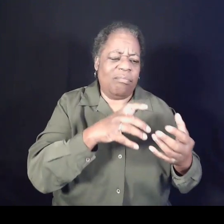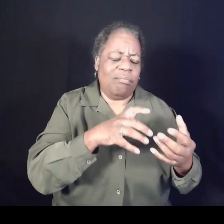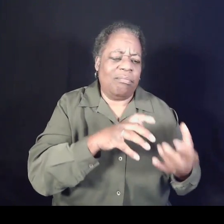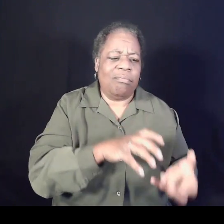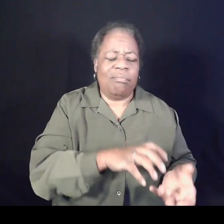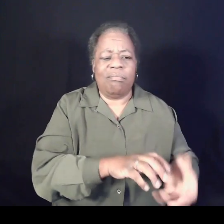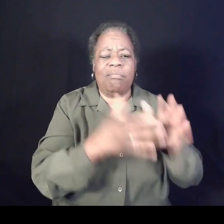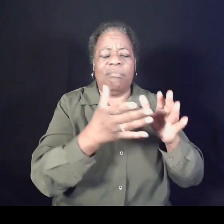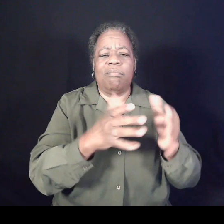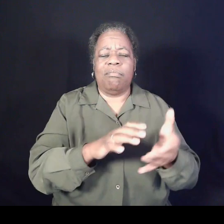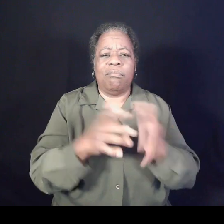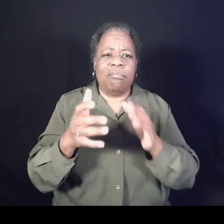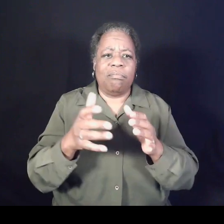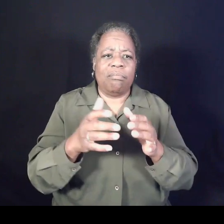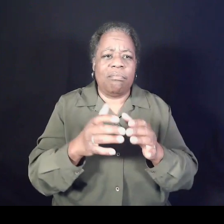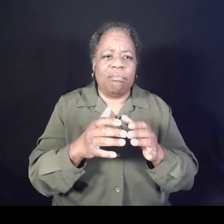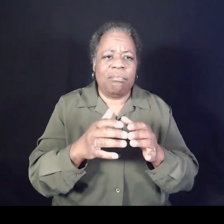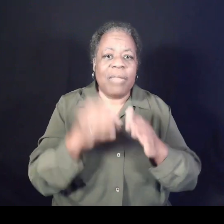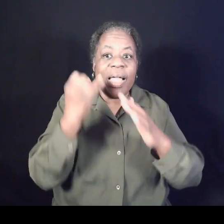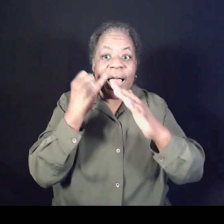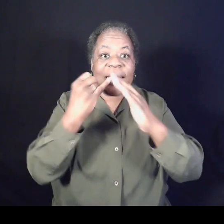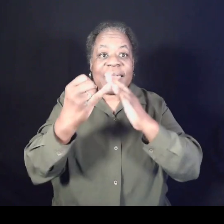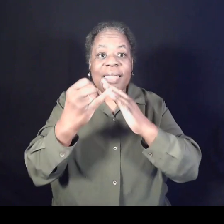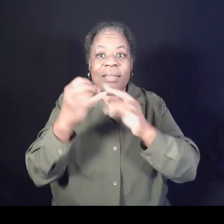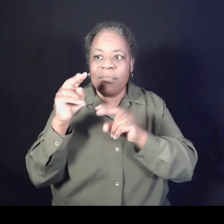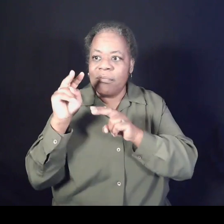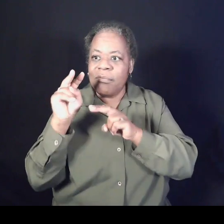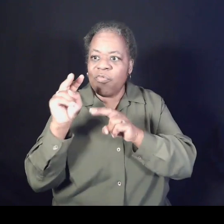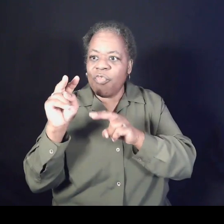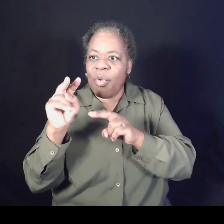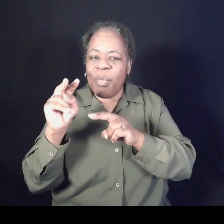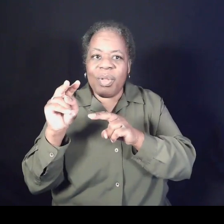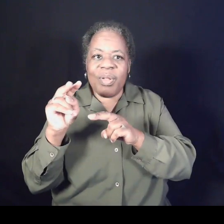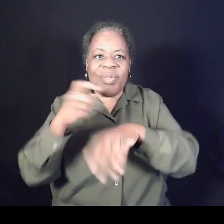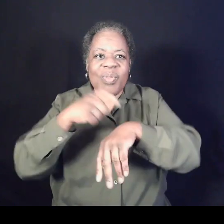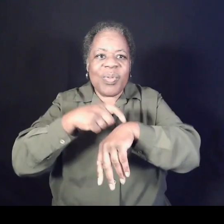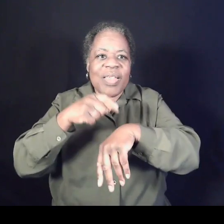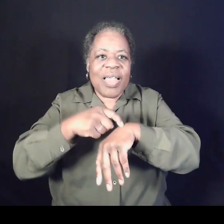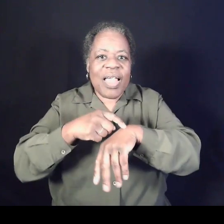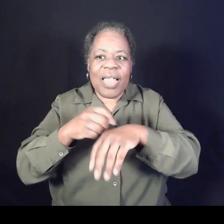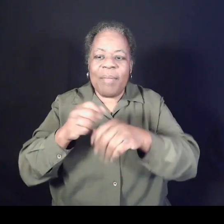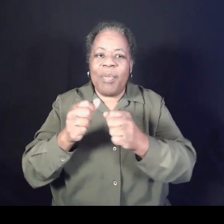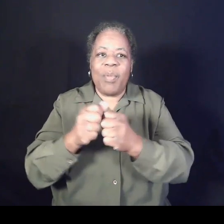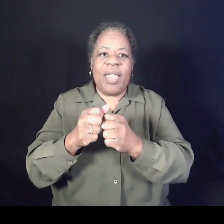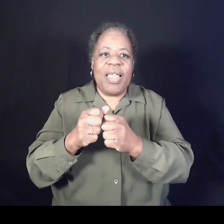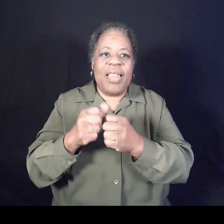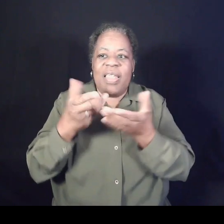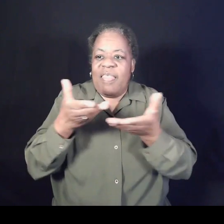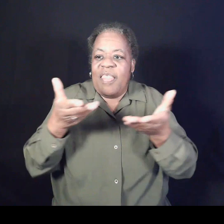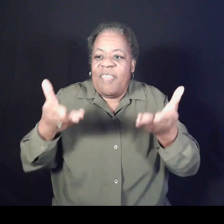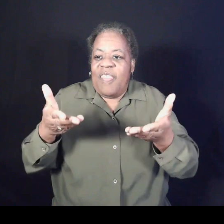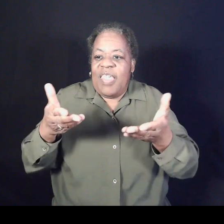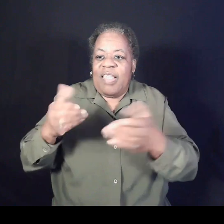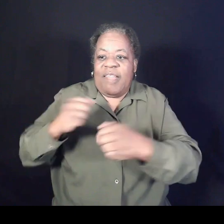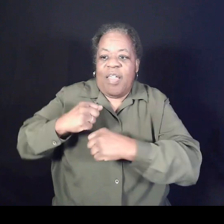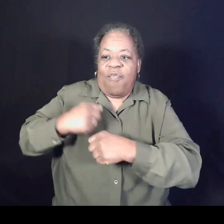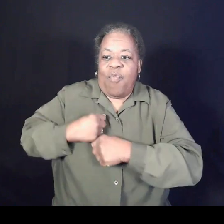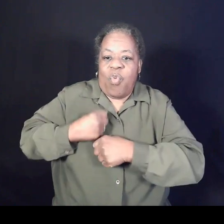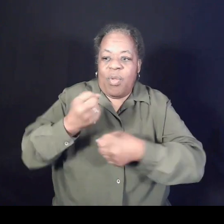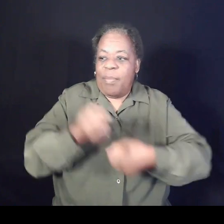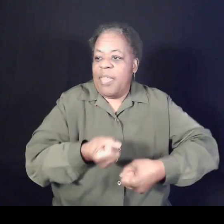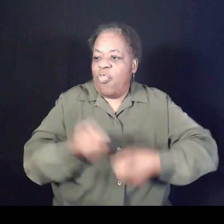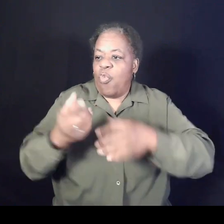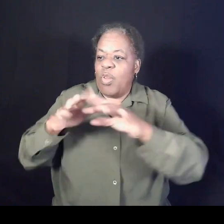Well, Isaiah looks forward to a time when the instruments of war will be tossed into a pile and